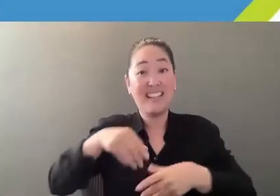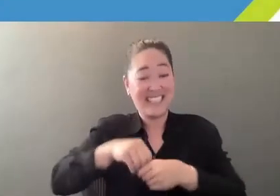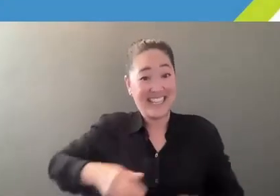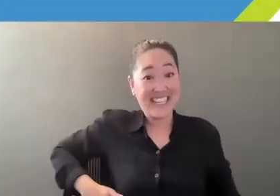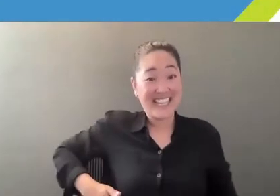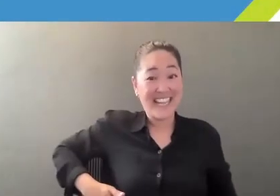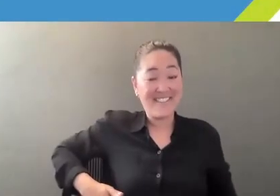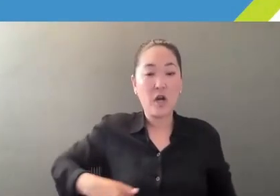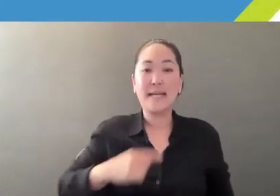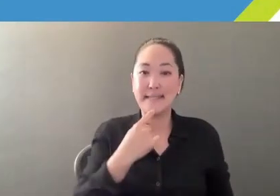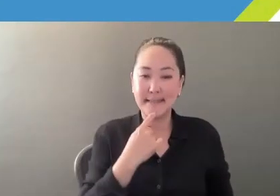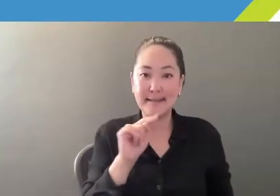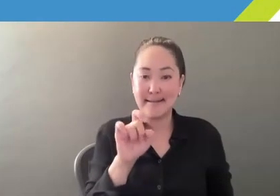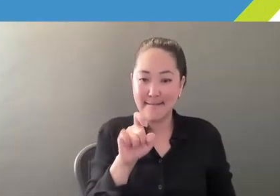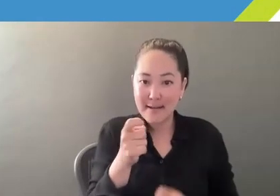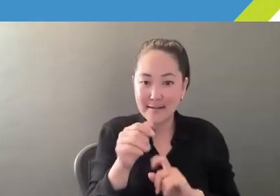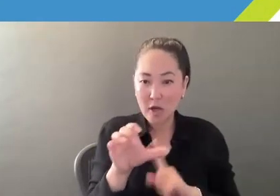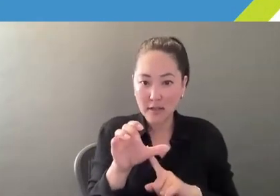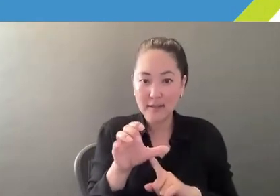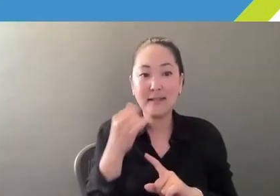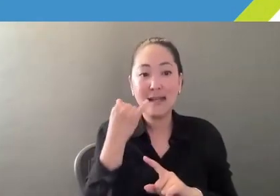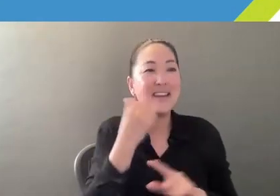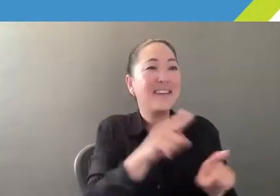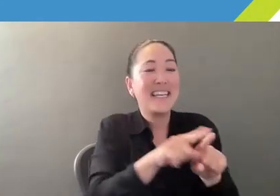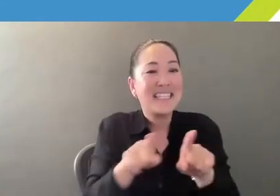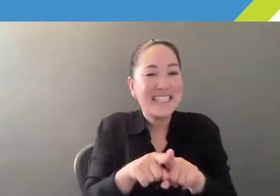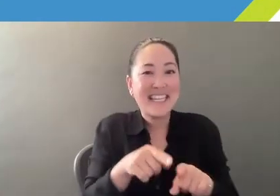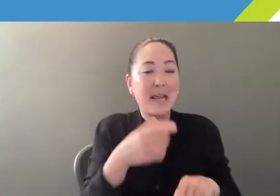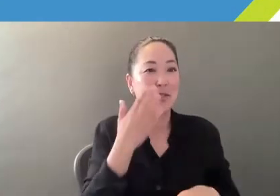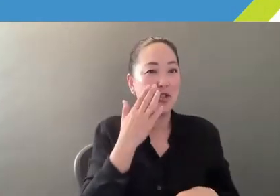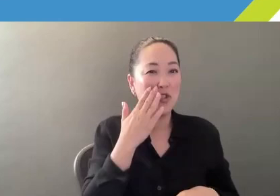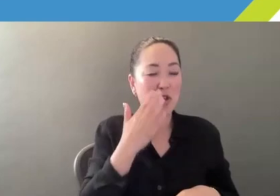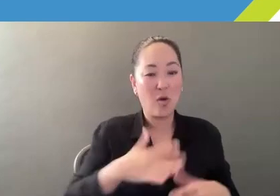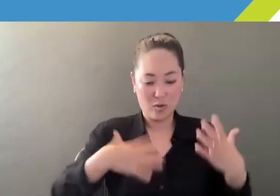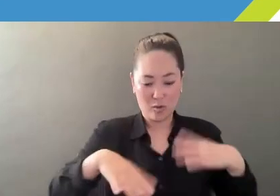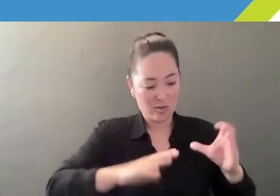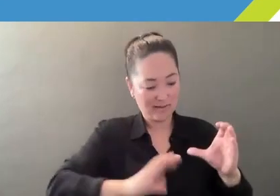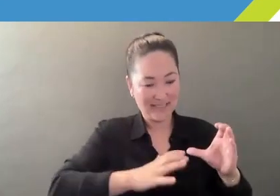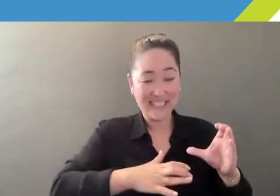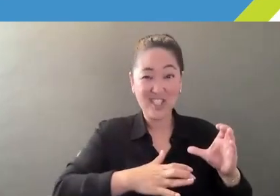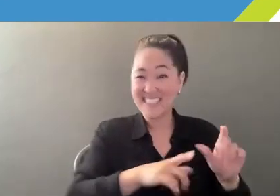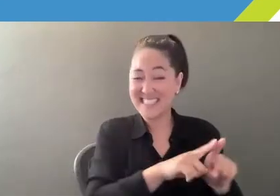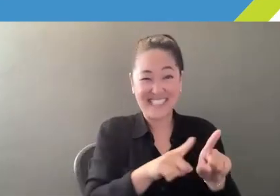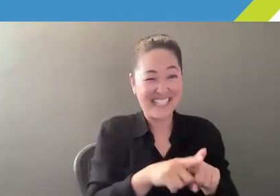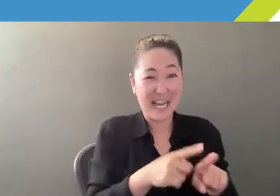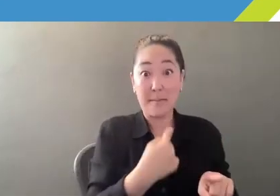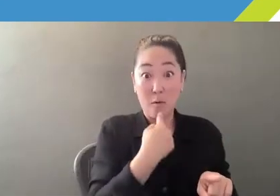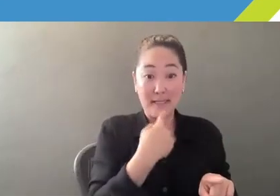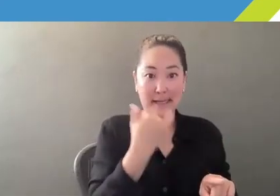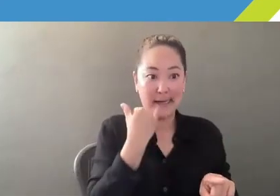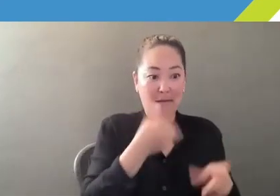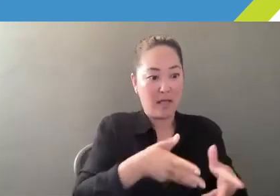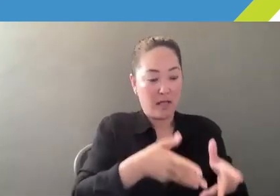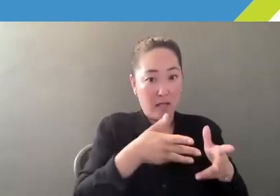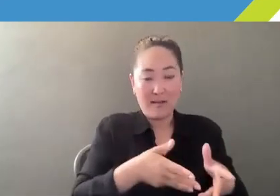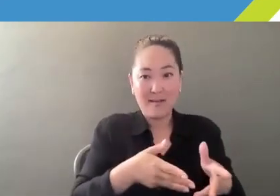toxic. If you keep dropping drops of detergent on your liver, you'll get scar tissue, in essence. And there's lots of reasons.